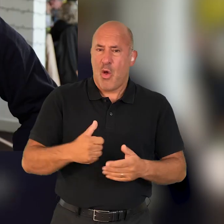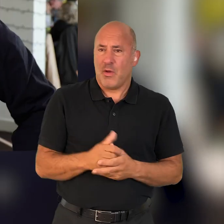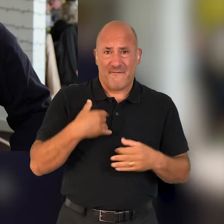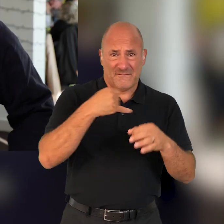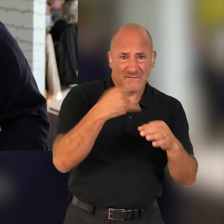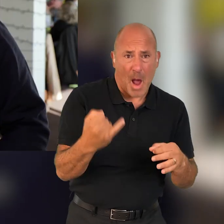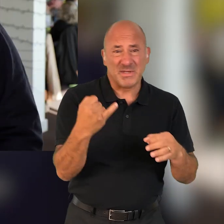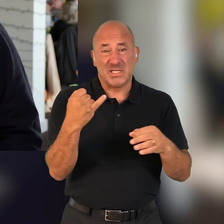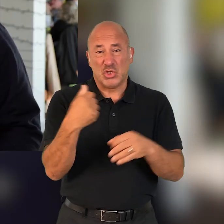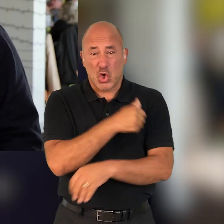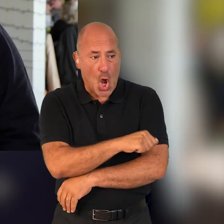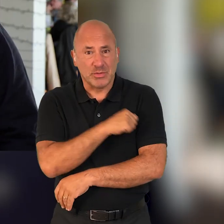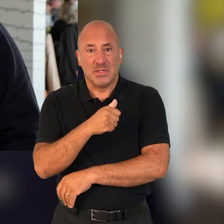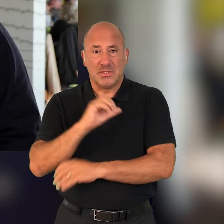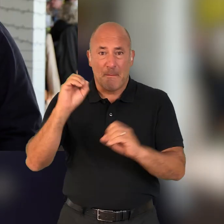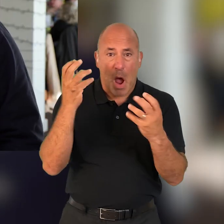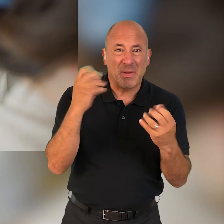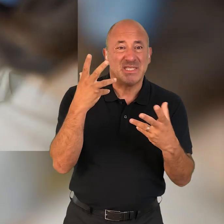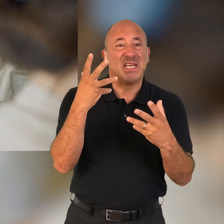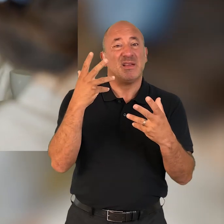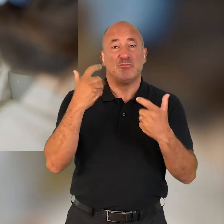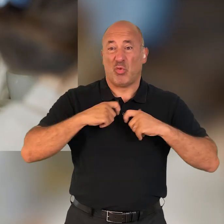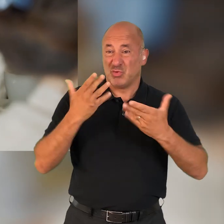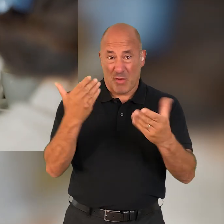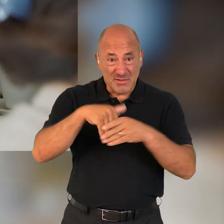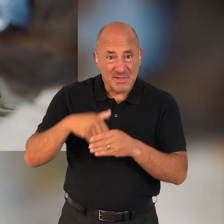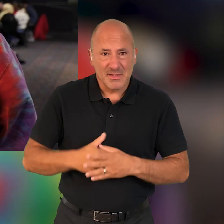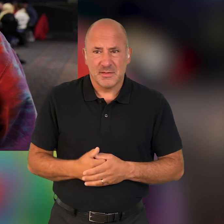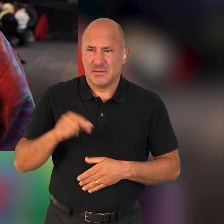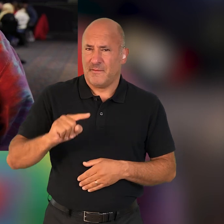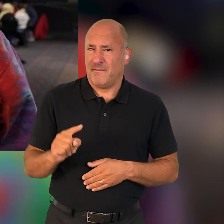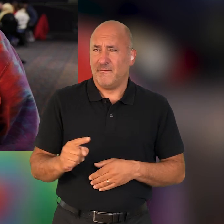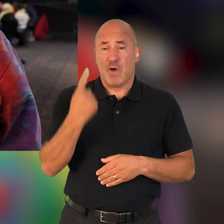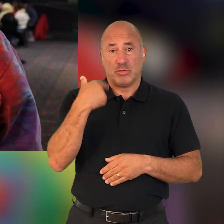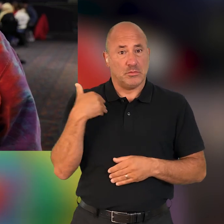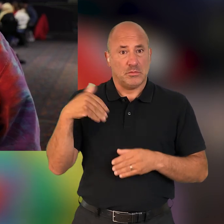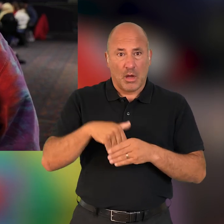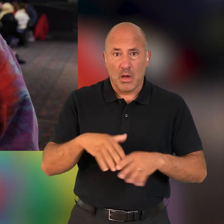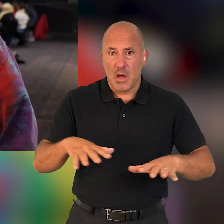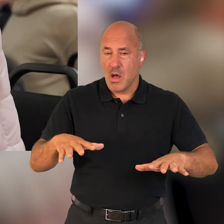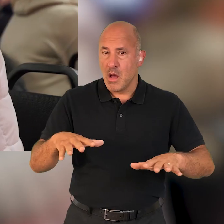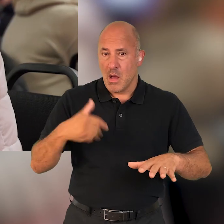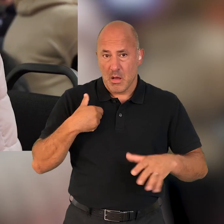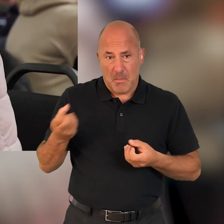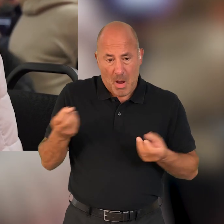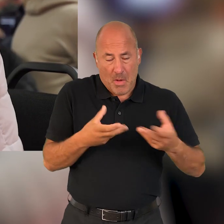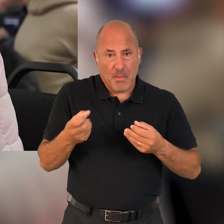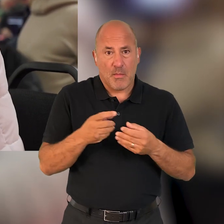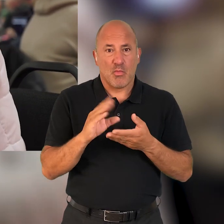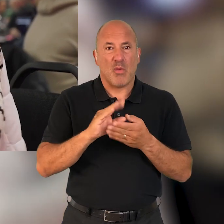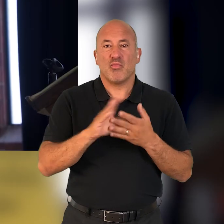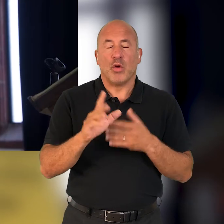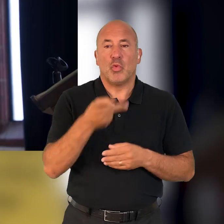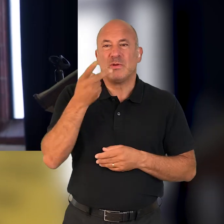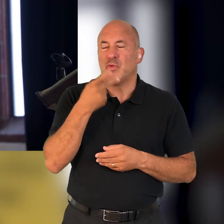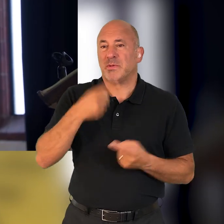one, we've got a pharmacist, a couple of nurses, a paramedic, social services. It's the first engagement event I've been to where it